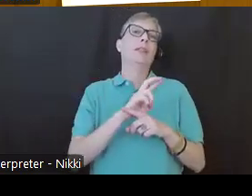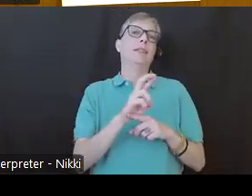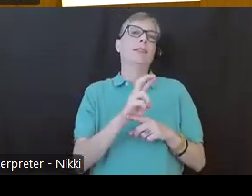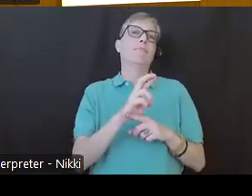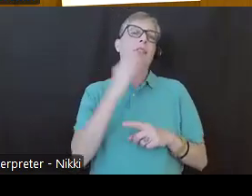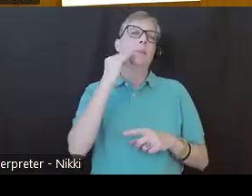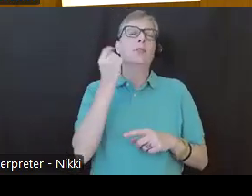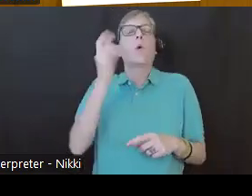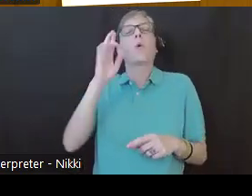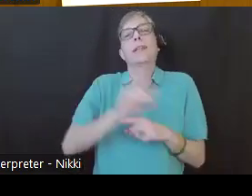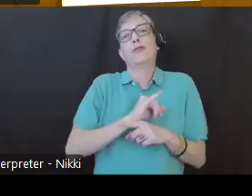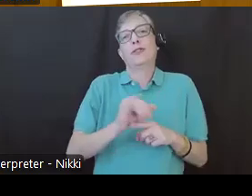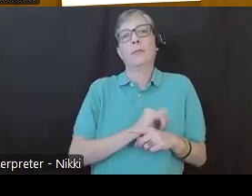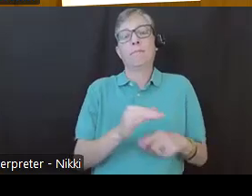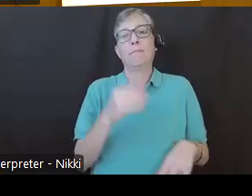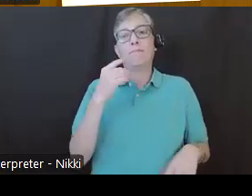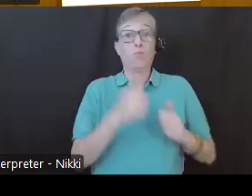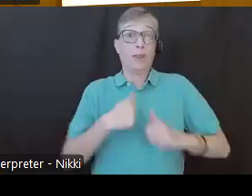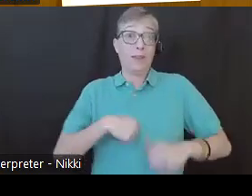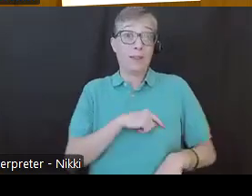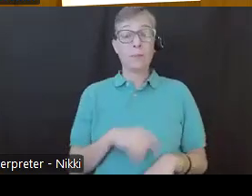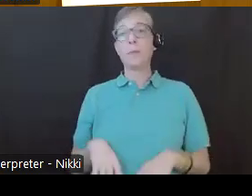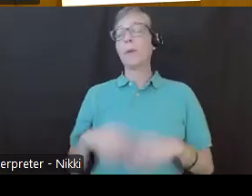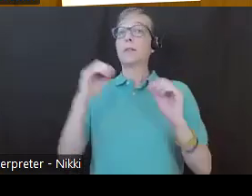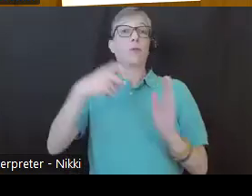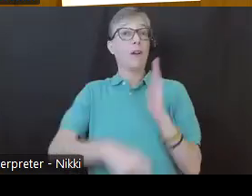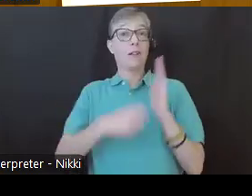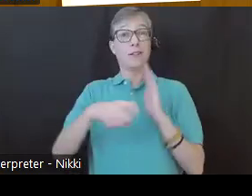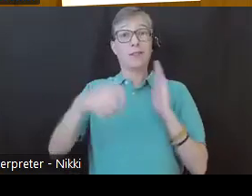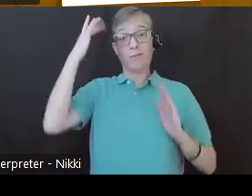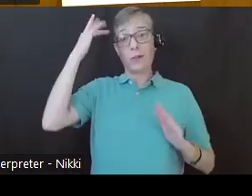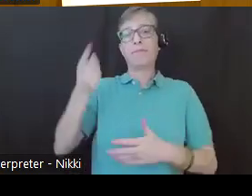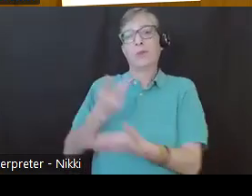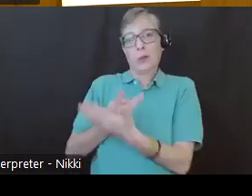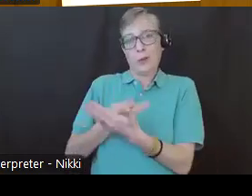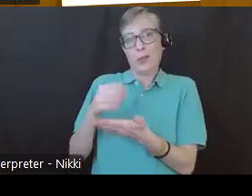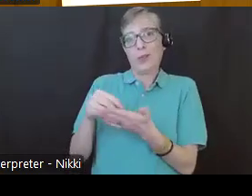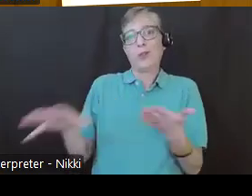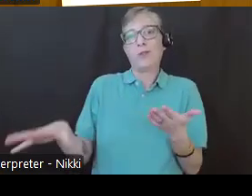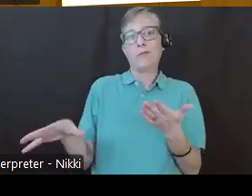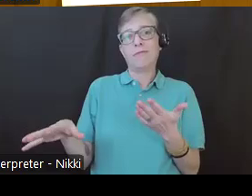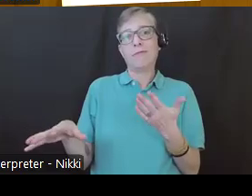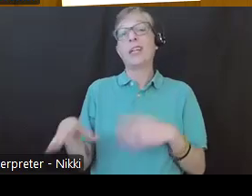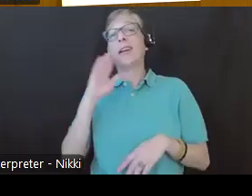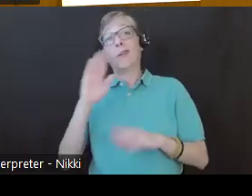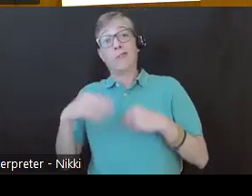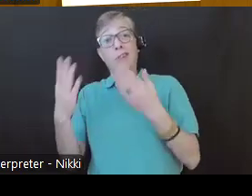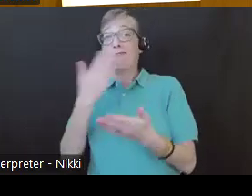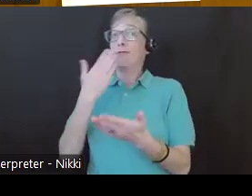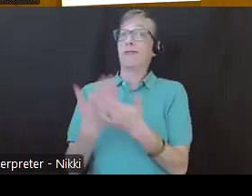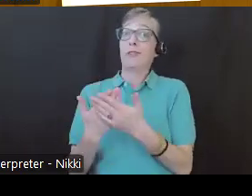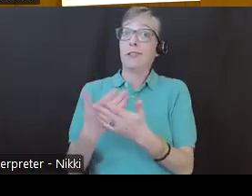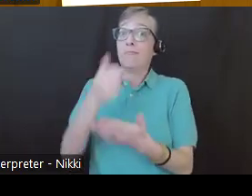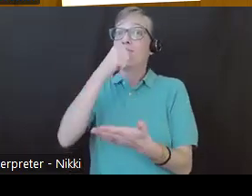in that way. There's no cost because she's a graduate student. She gets a good letter of recommendation and